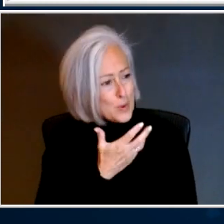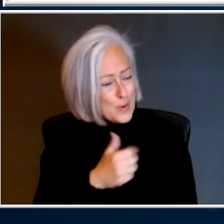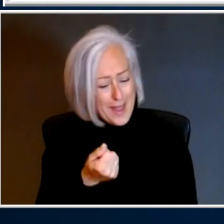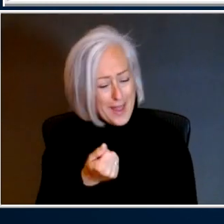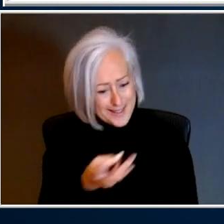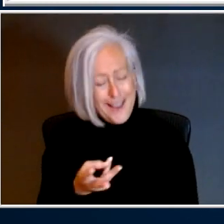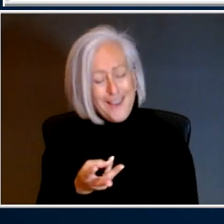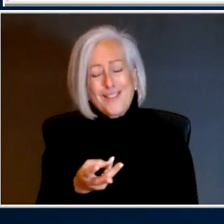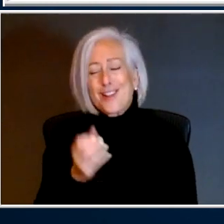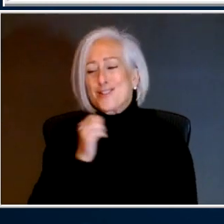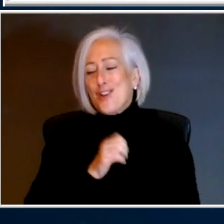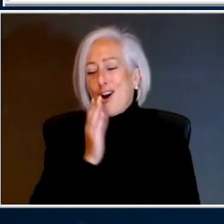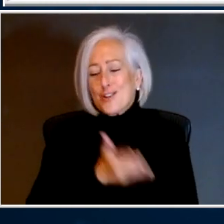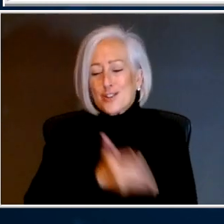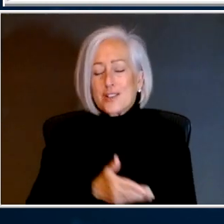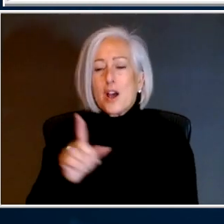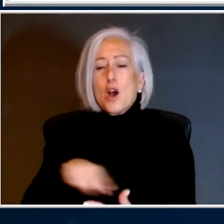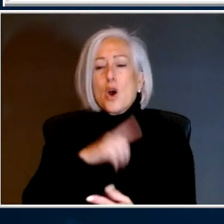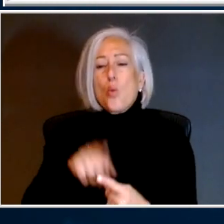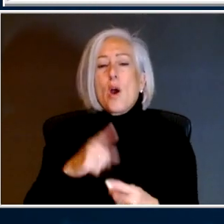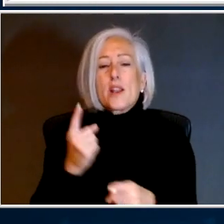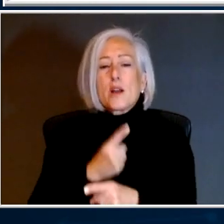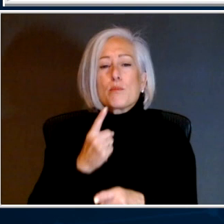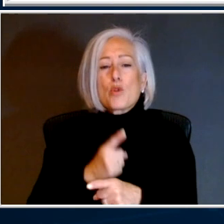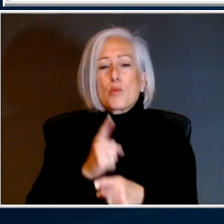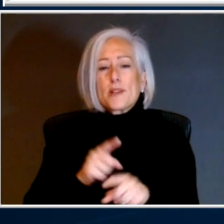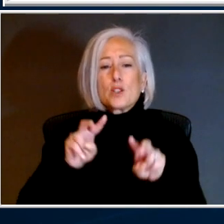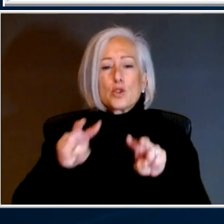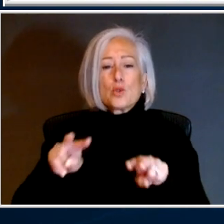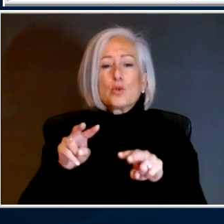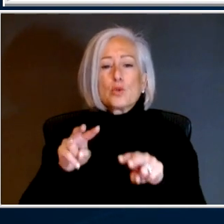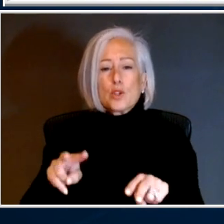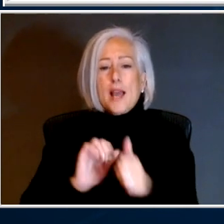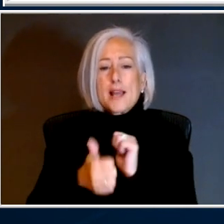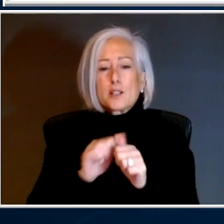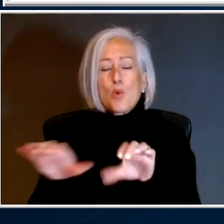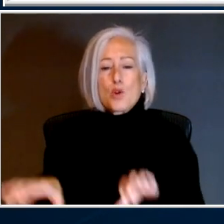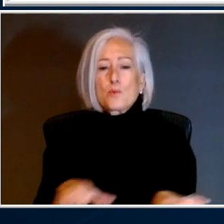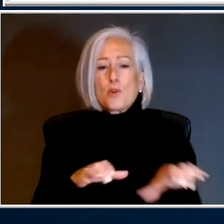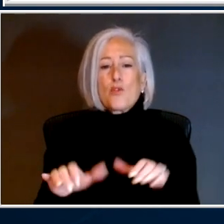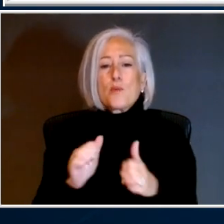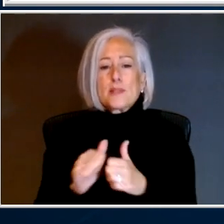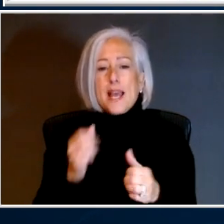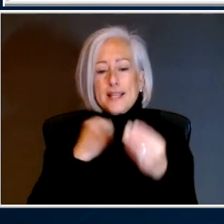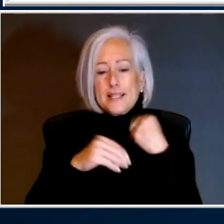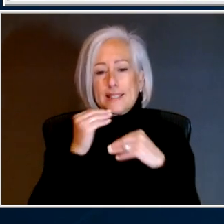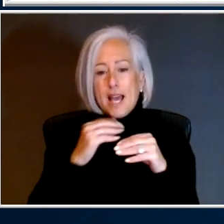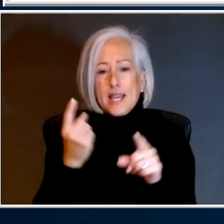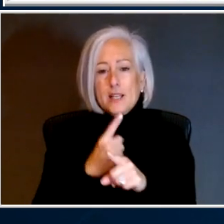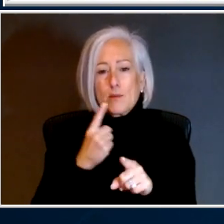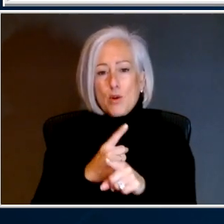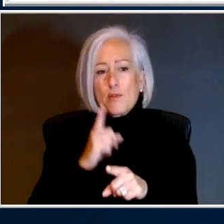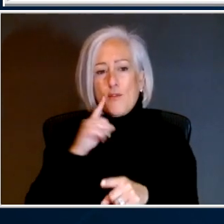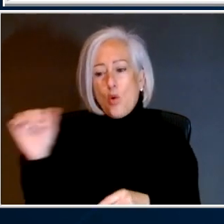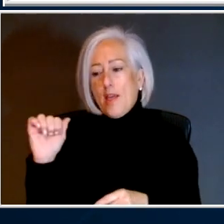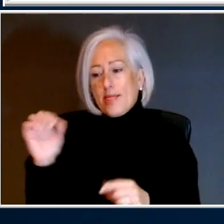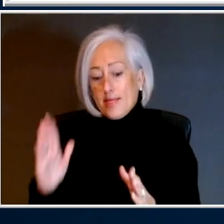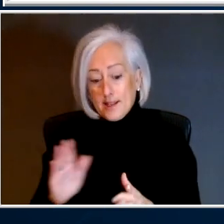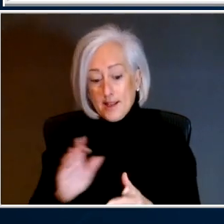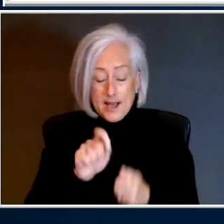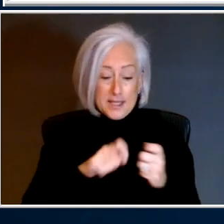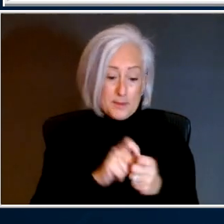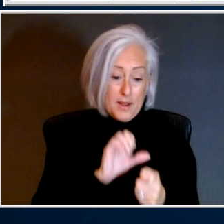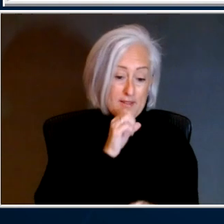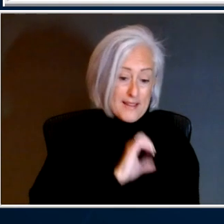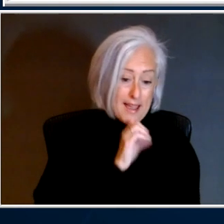start looking at sports performance and the diet side of athletics? Is it more at a certain age or when they